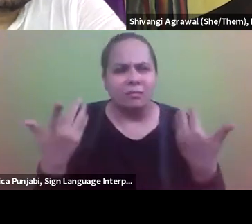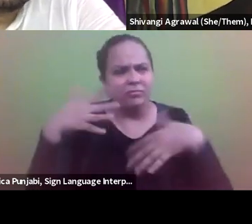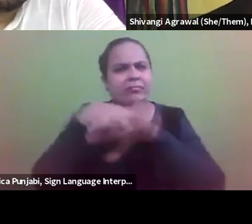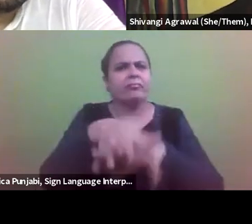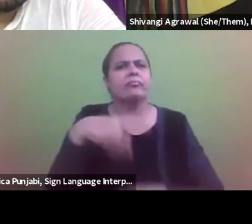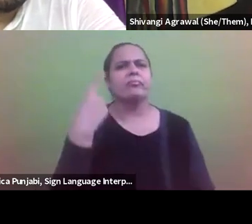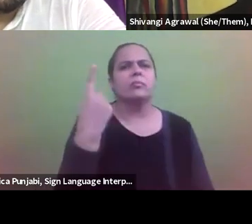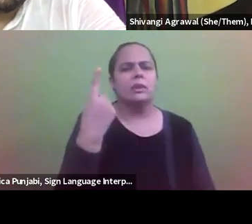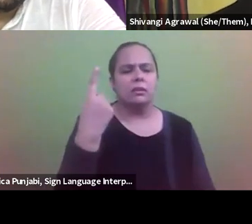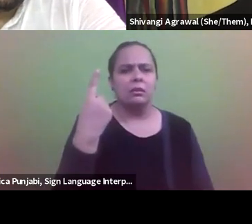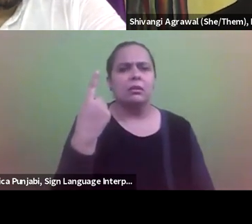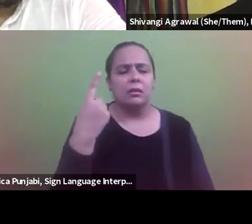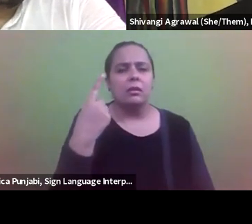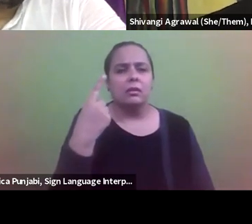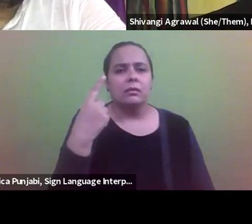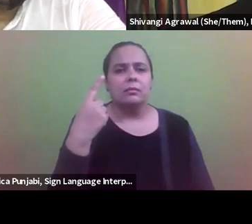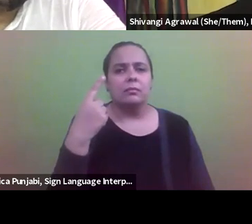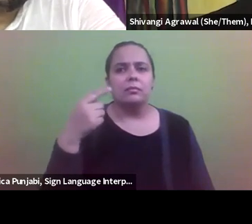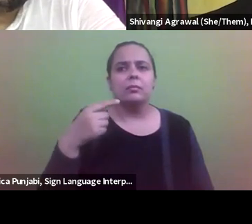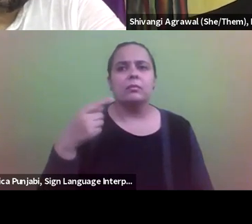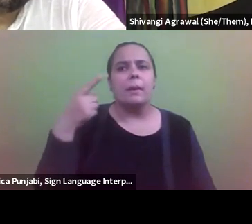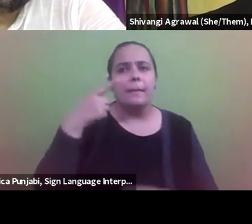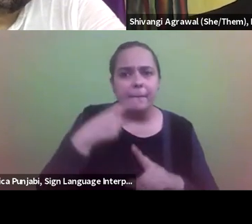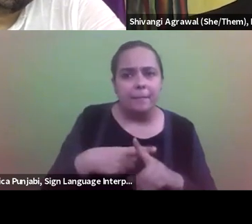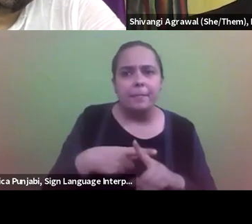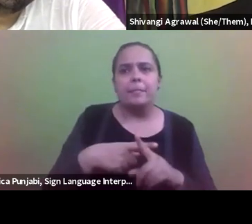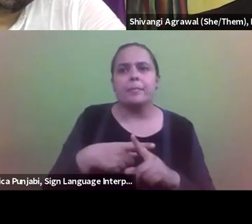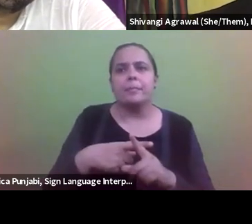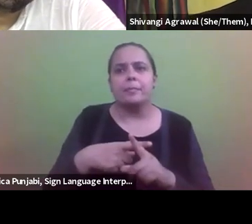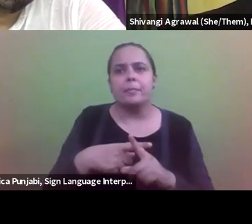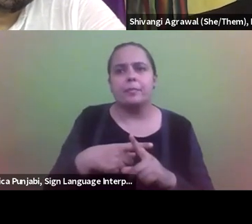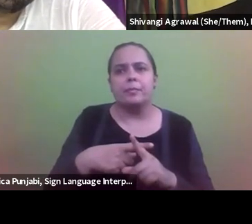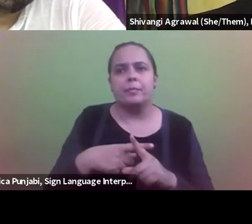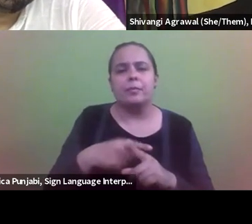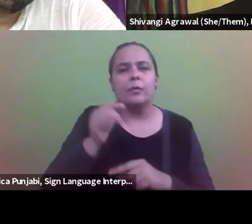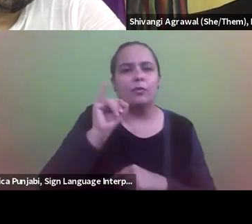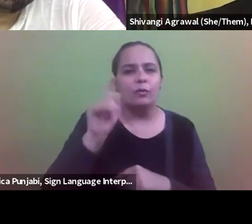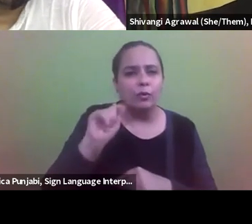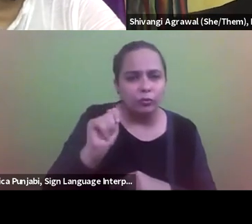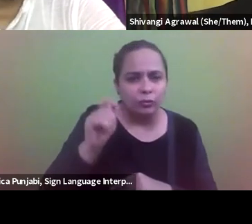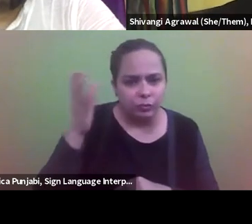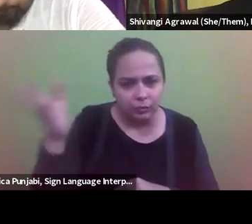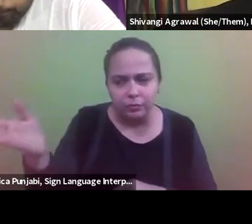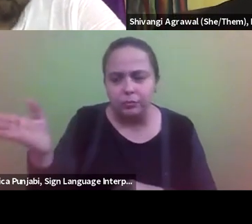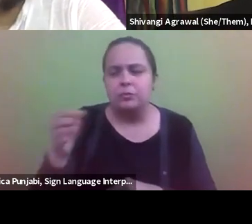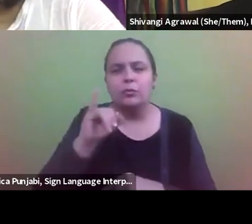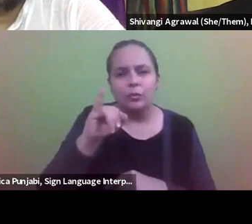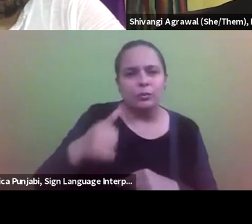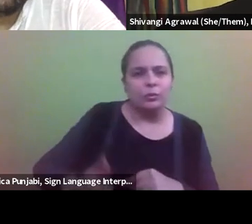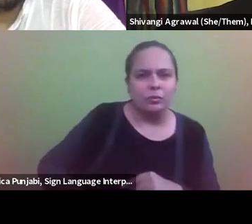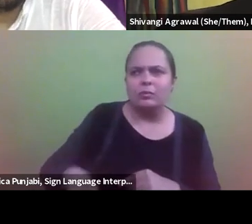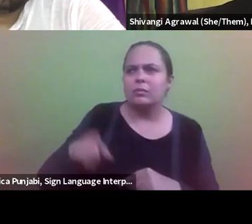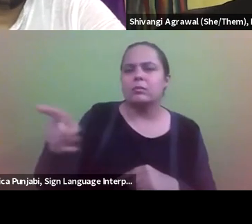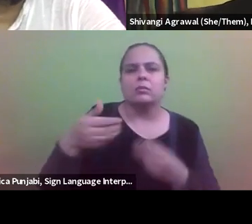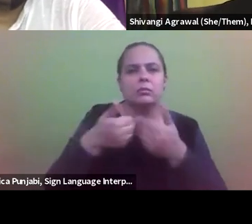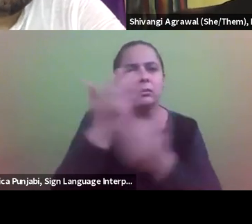you see like our entrances, the physical spaces, in terms of washrooms and like all of these things are separated from